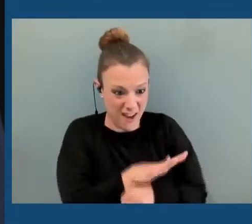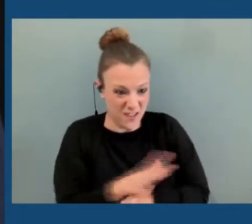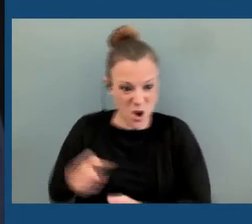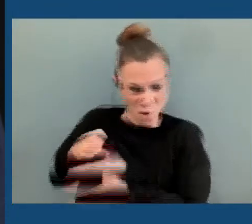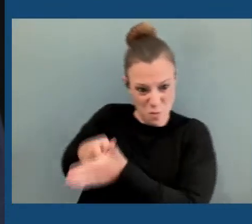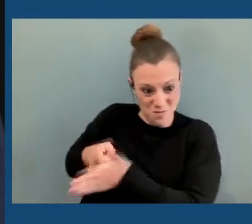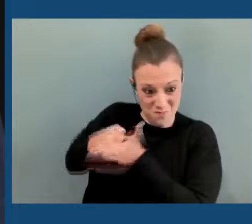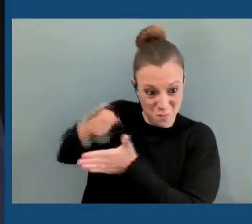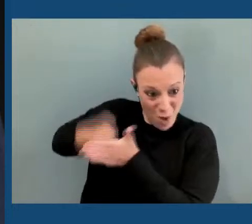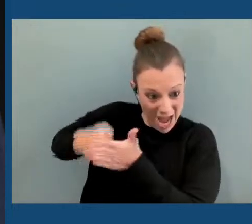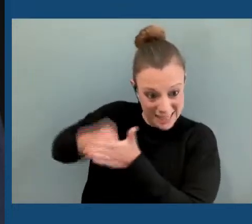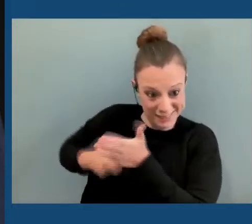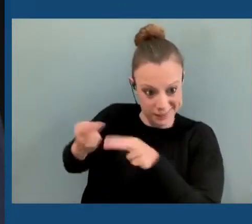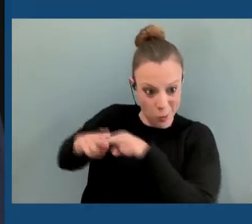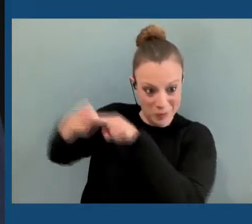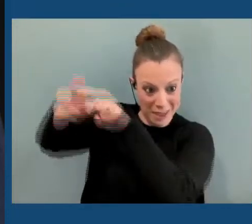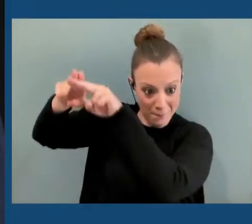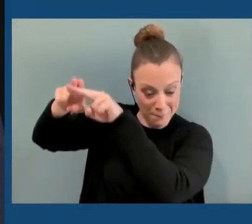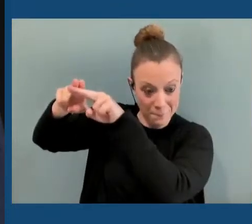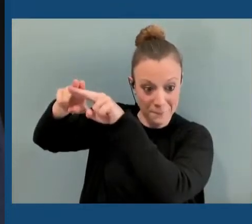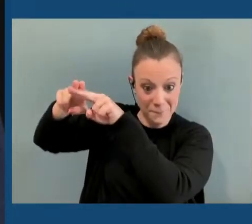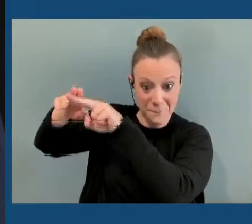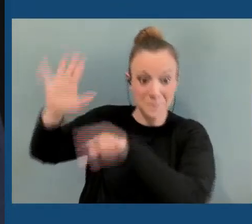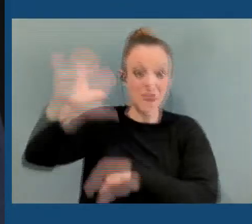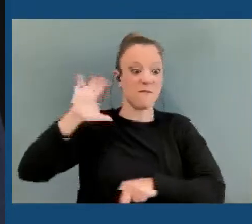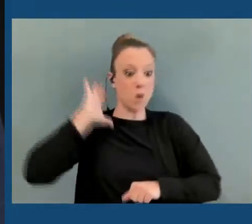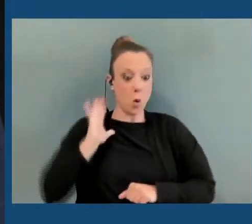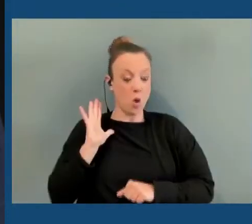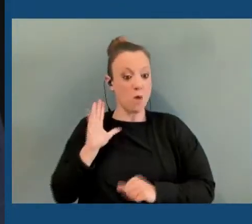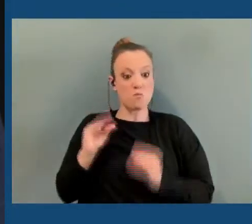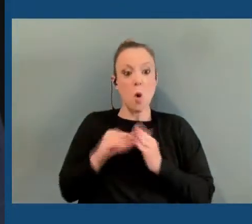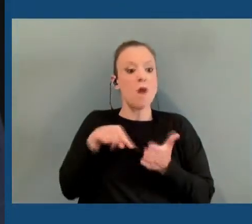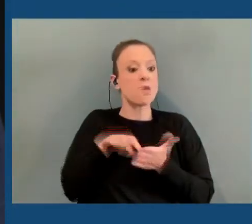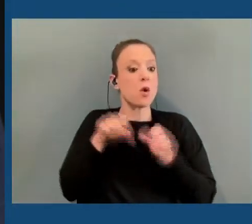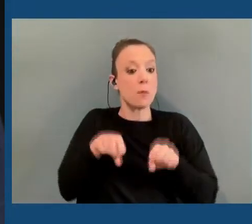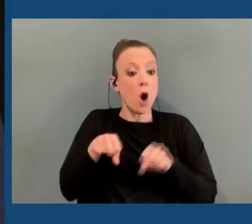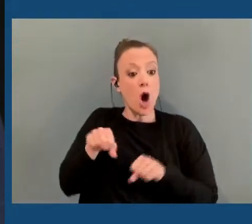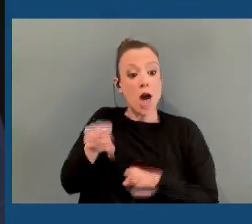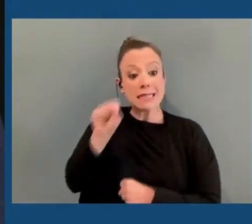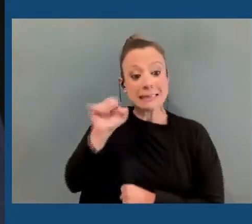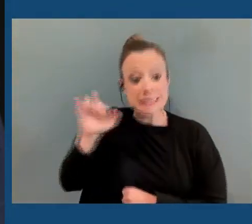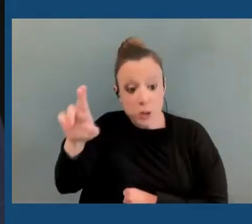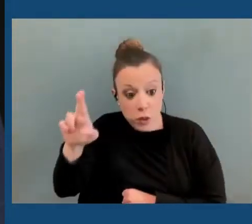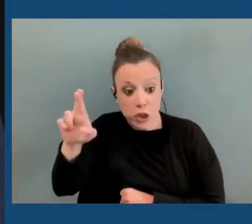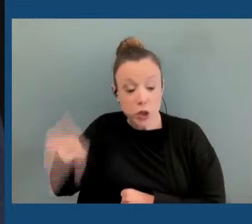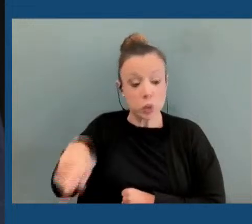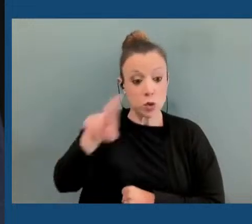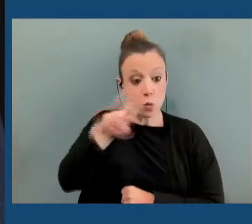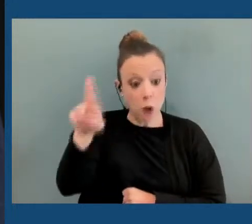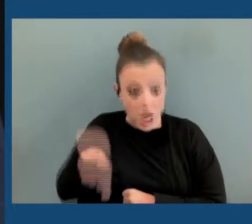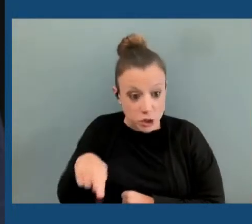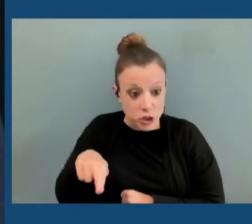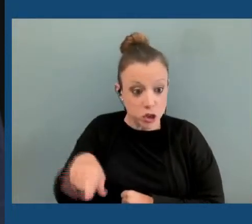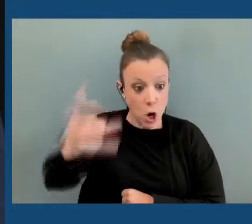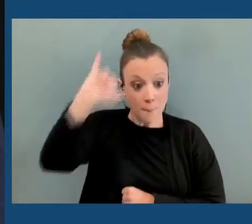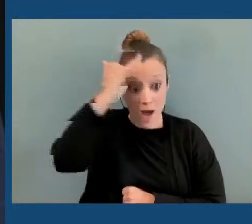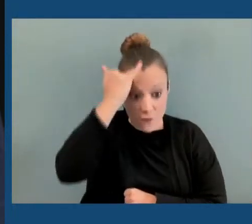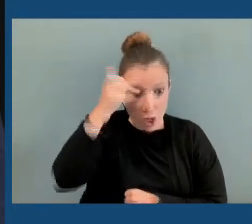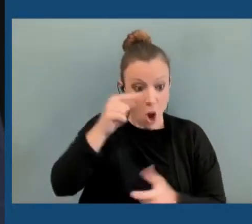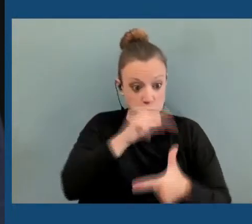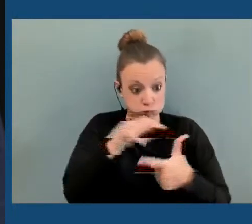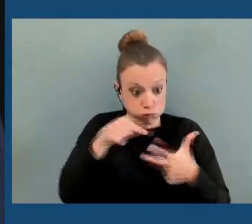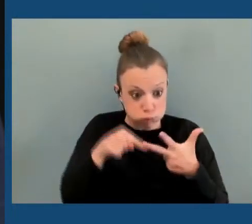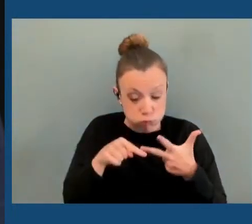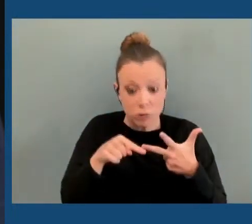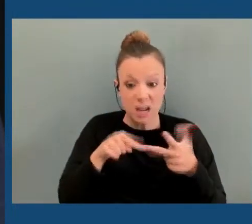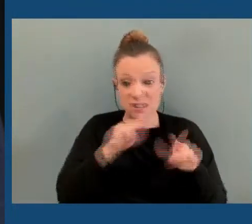affordable, Syracuse, Rochester, Buffalo, all those national trends, everybody said this is the place to go,